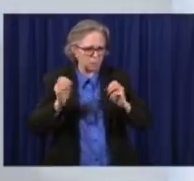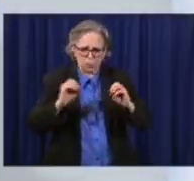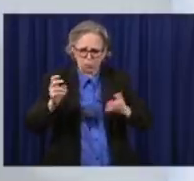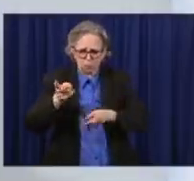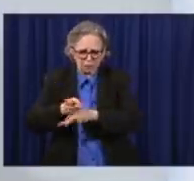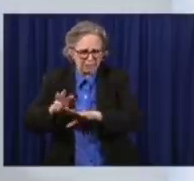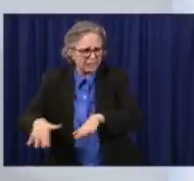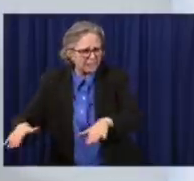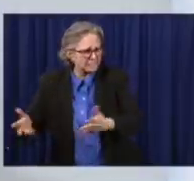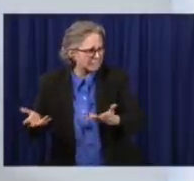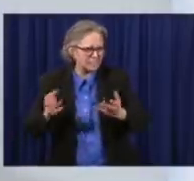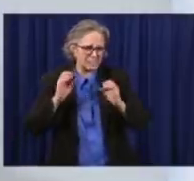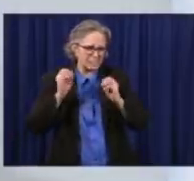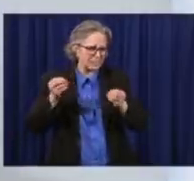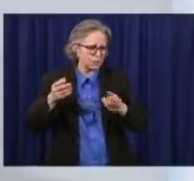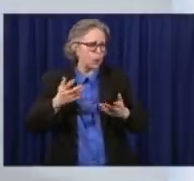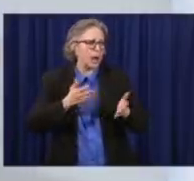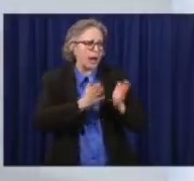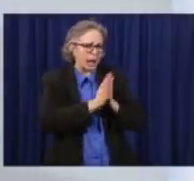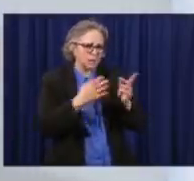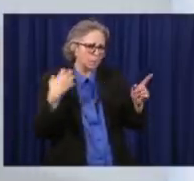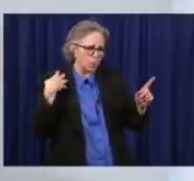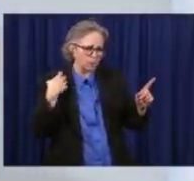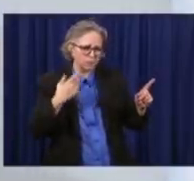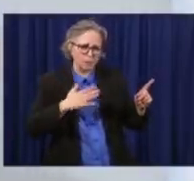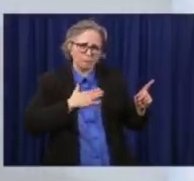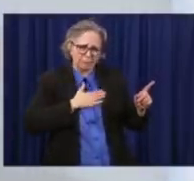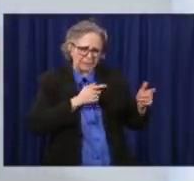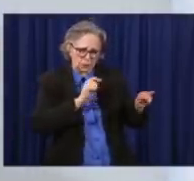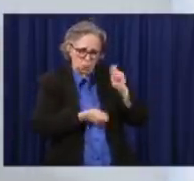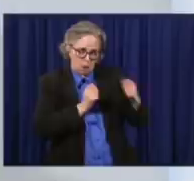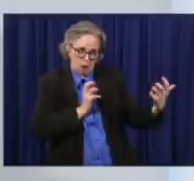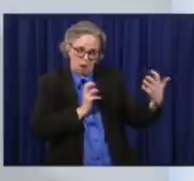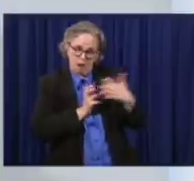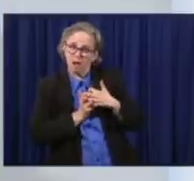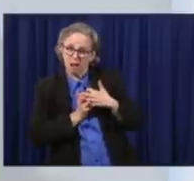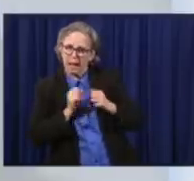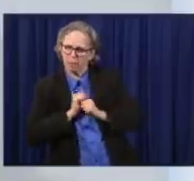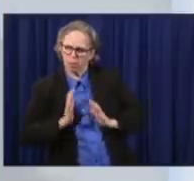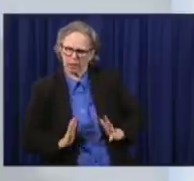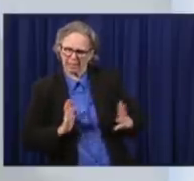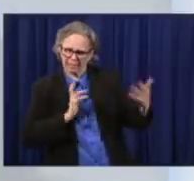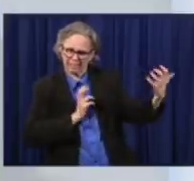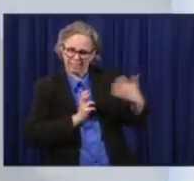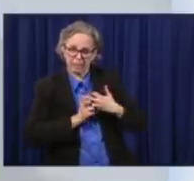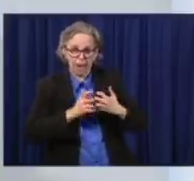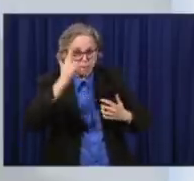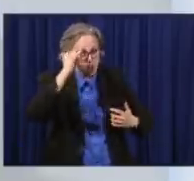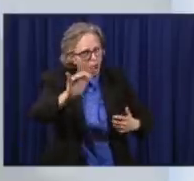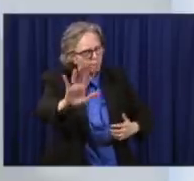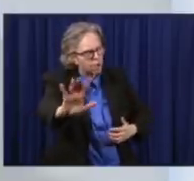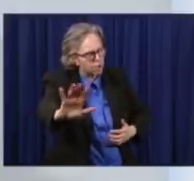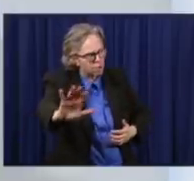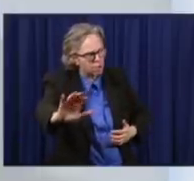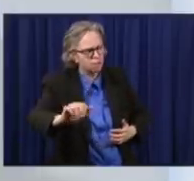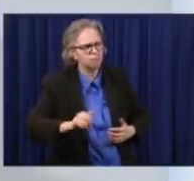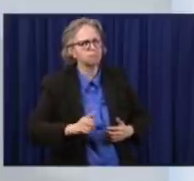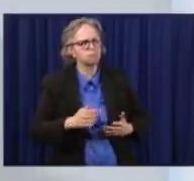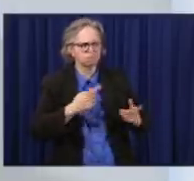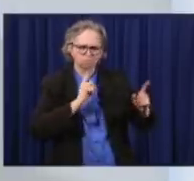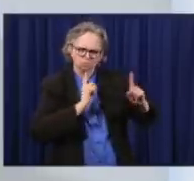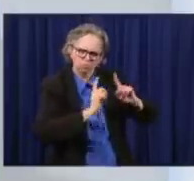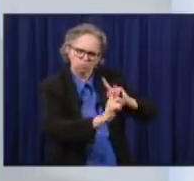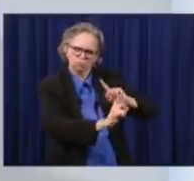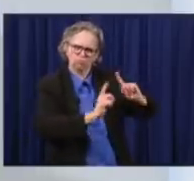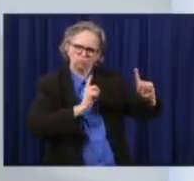be accommodating to those folks. This is not going to be forever. We have a window here that we